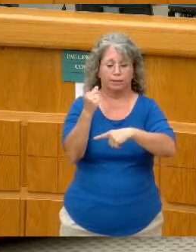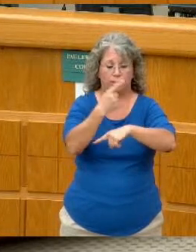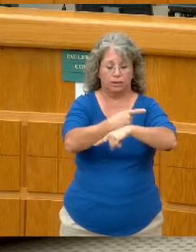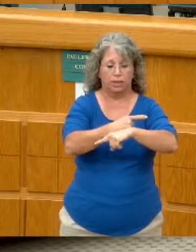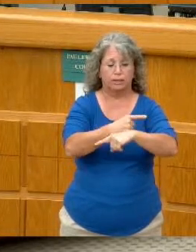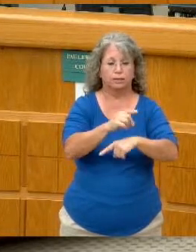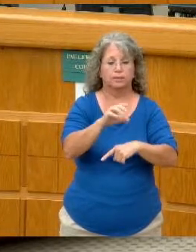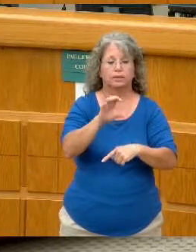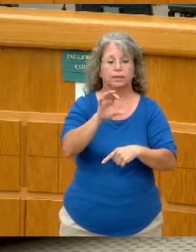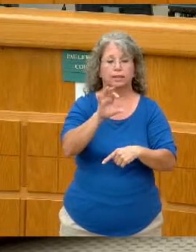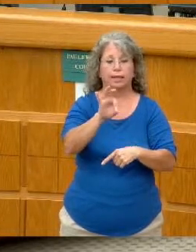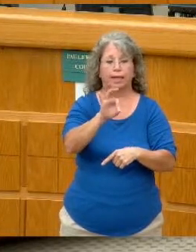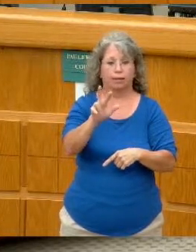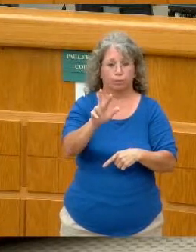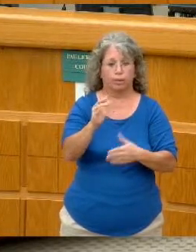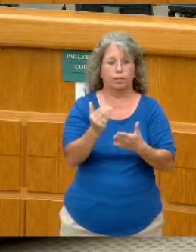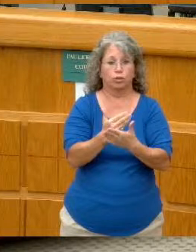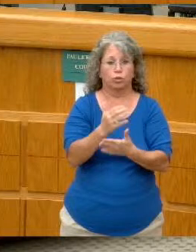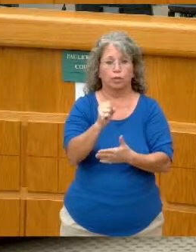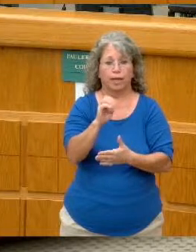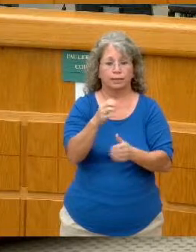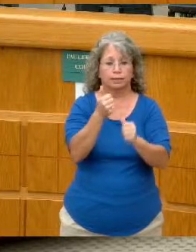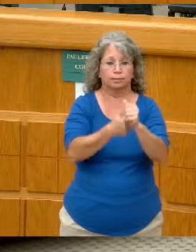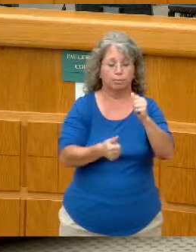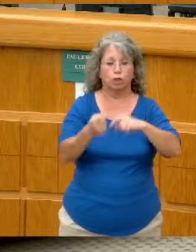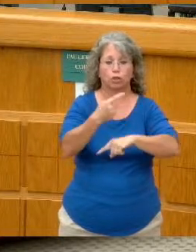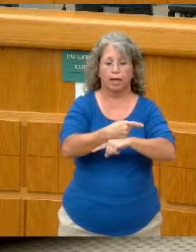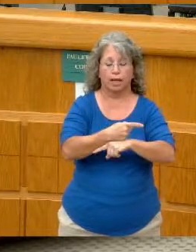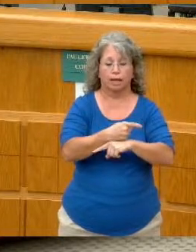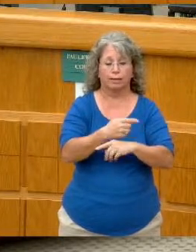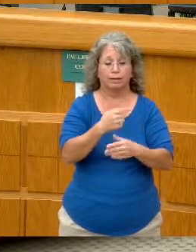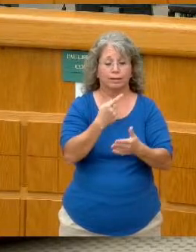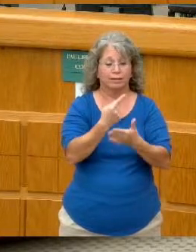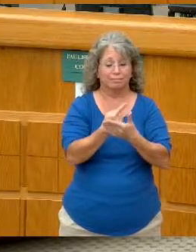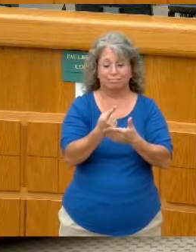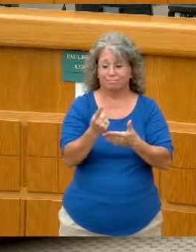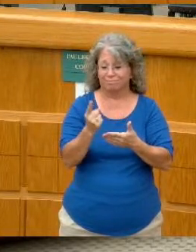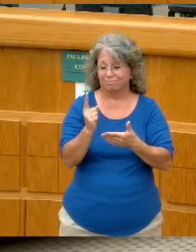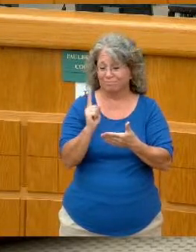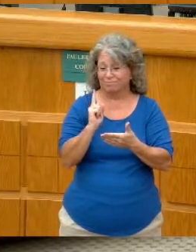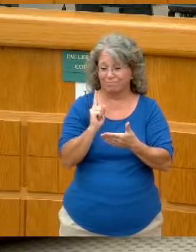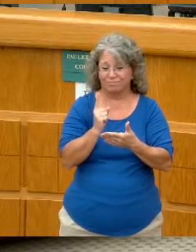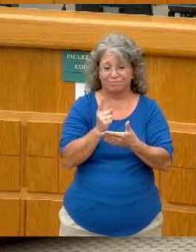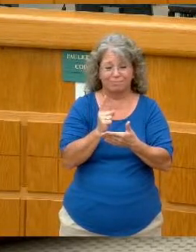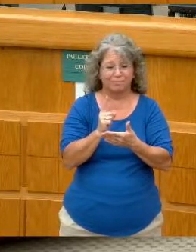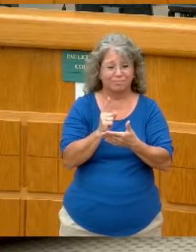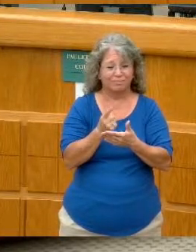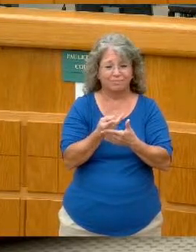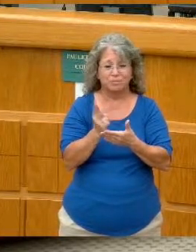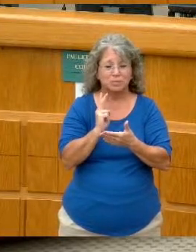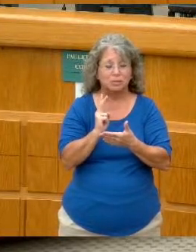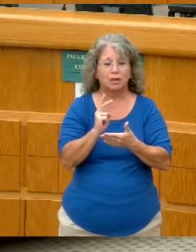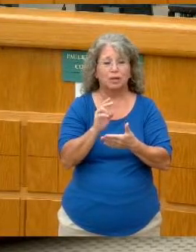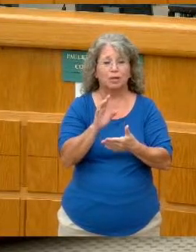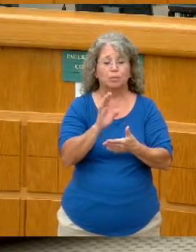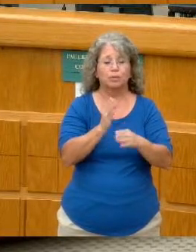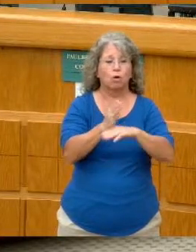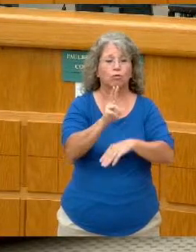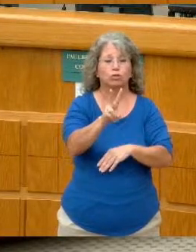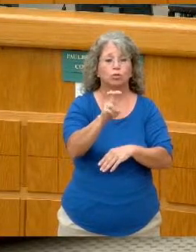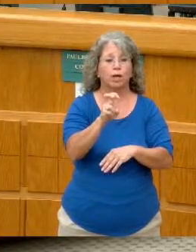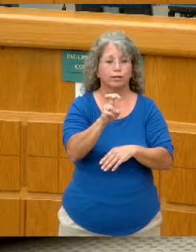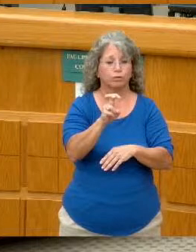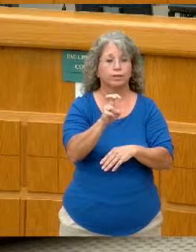cases a day. Just a little over a week ago, it was in the 200s per day, the average number